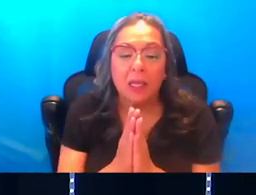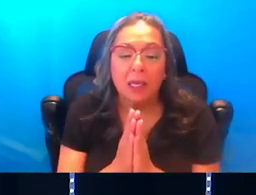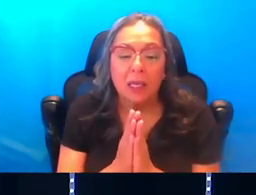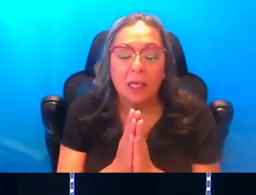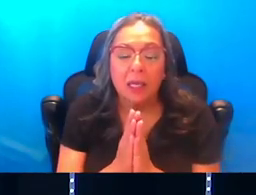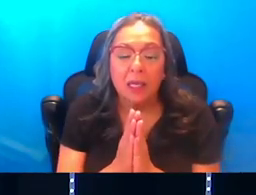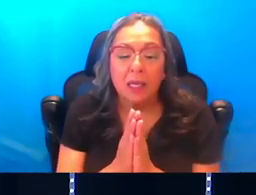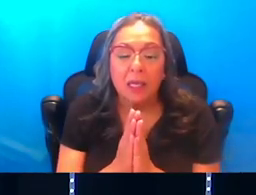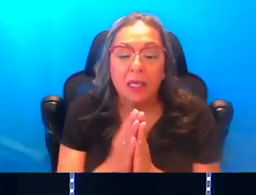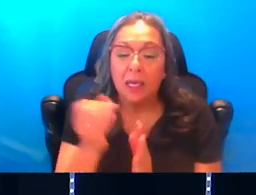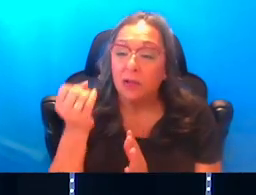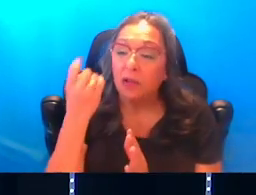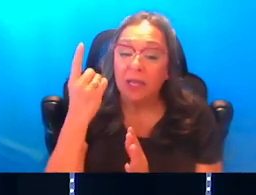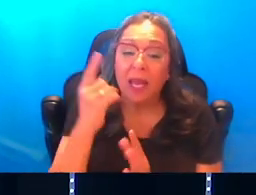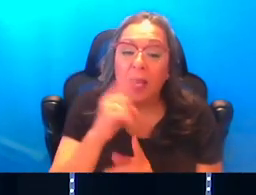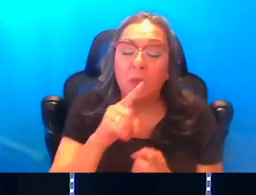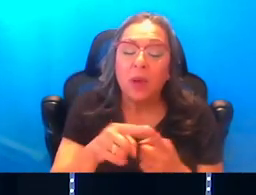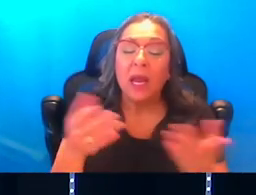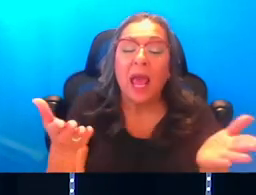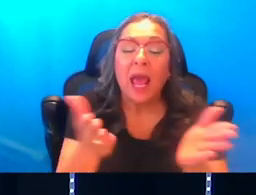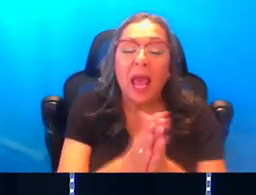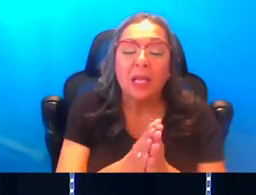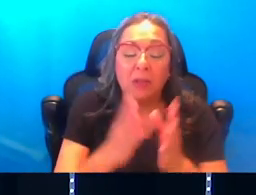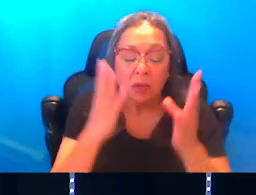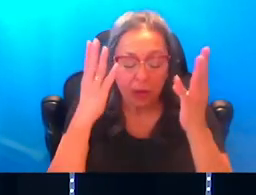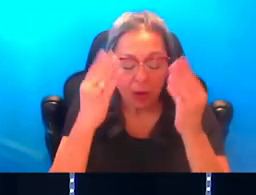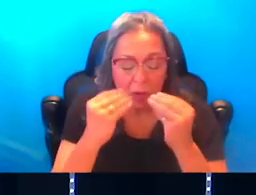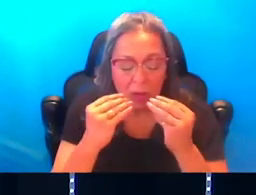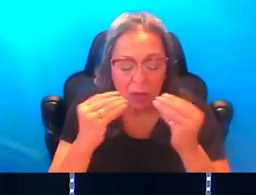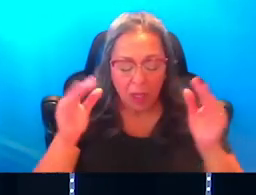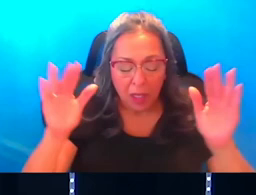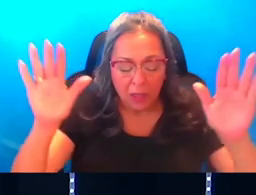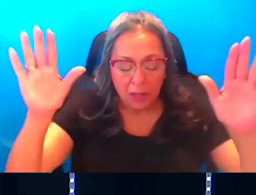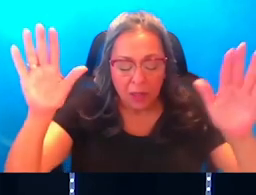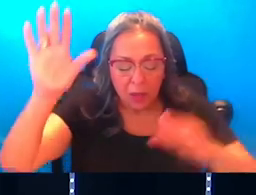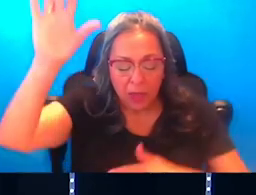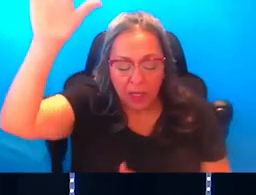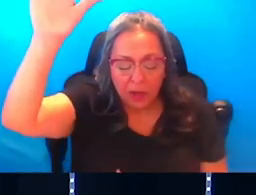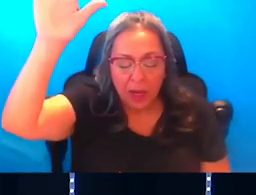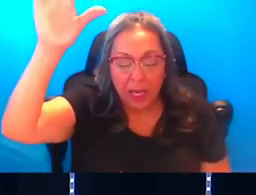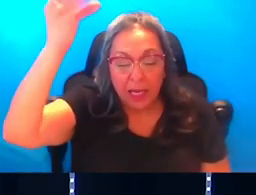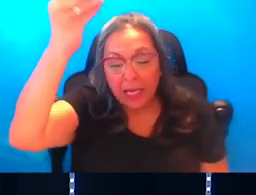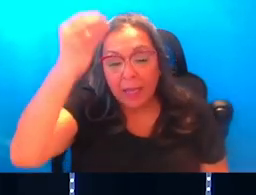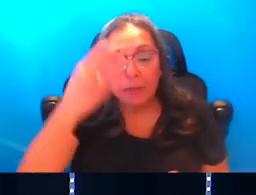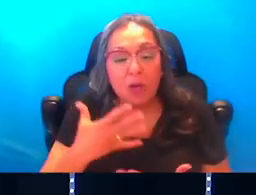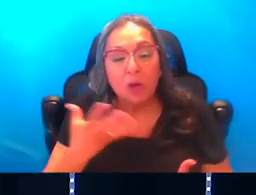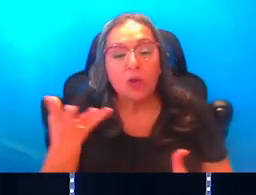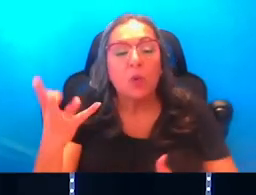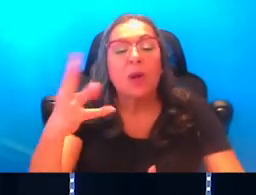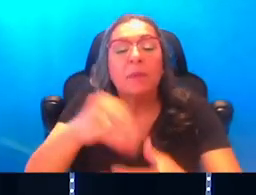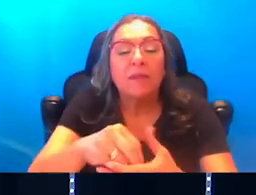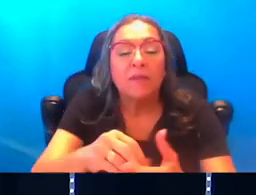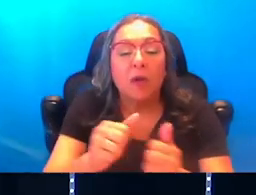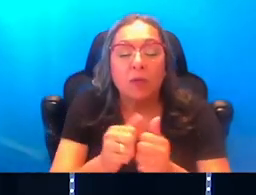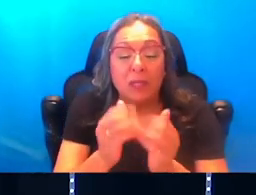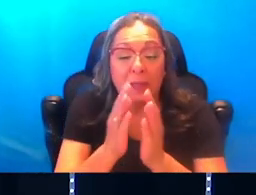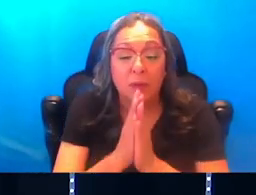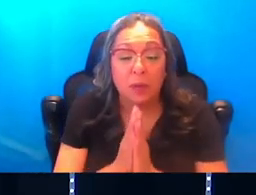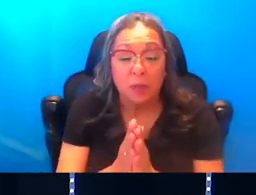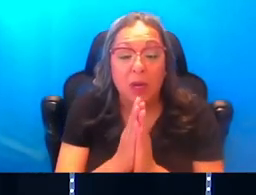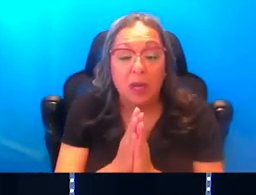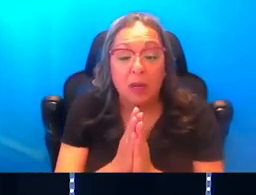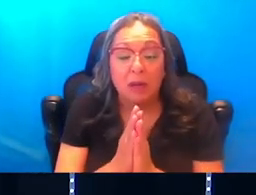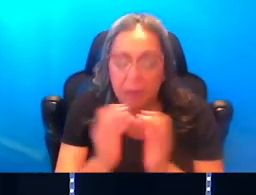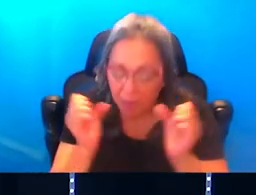and when I have you close your eyes, I'm going to ask you to raise your hand and tell me that you want to be part of this prayer. I want you to be